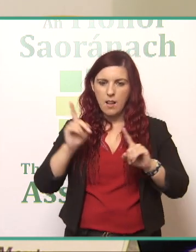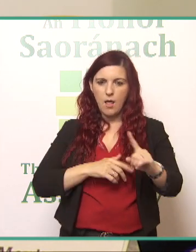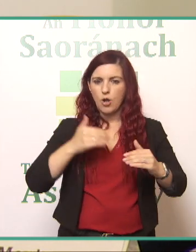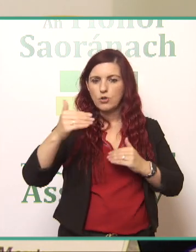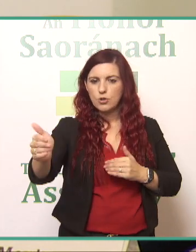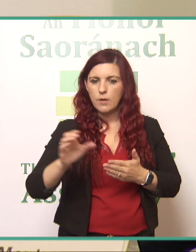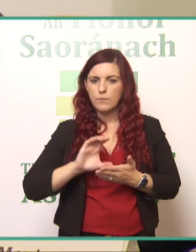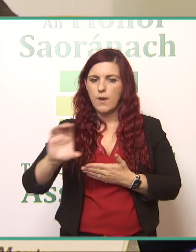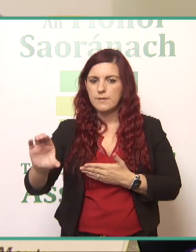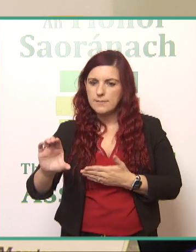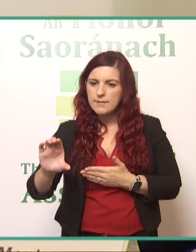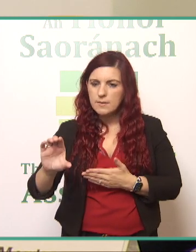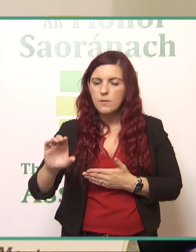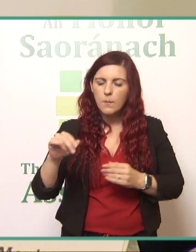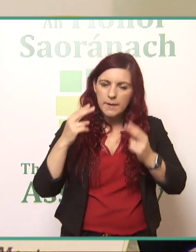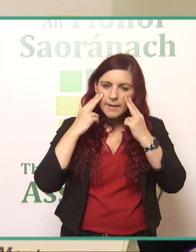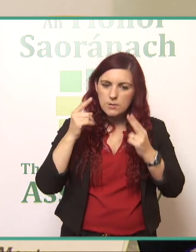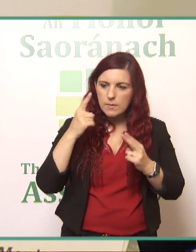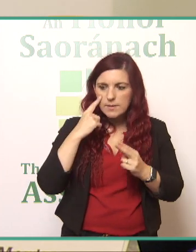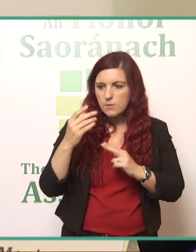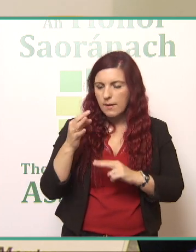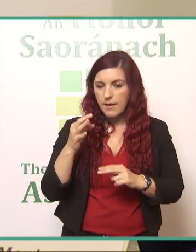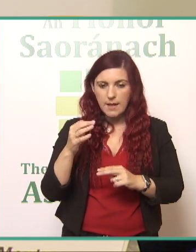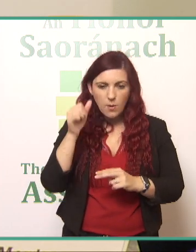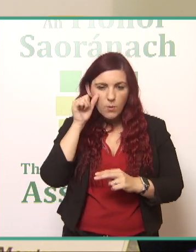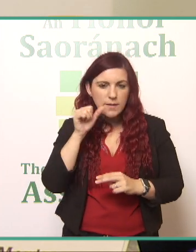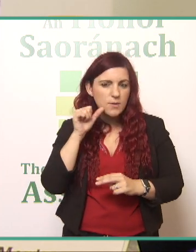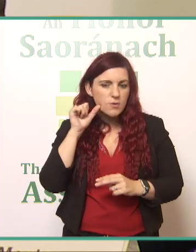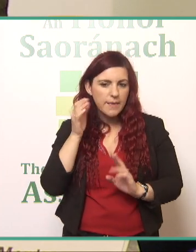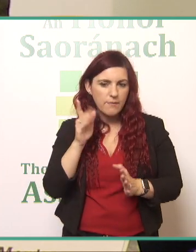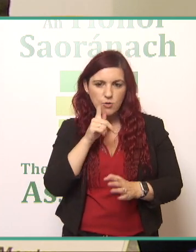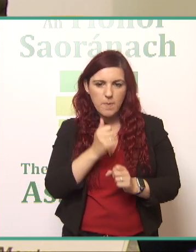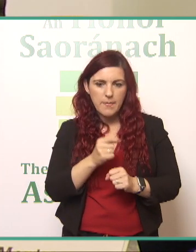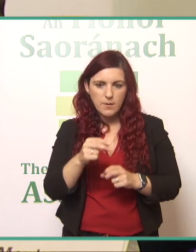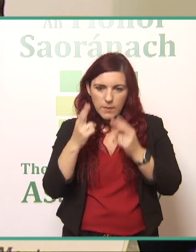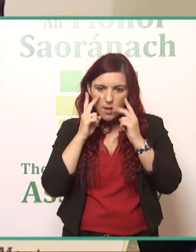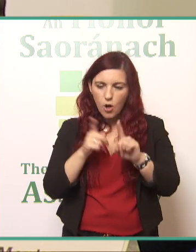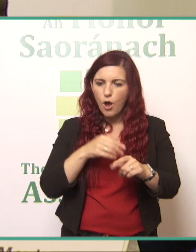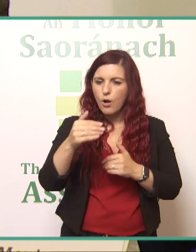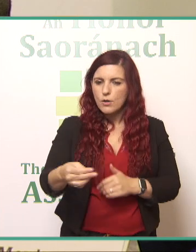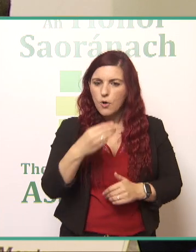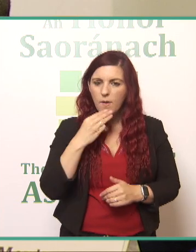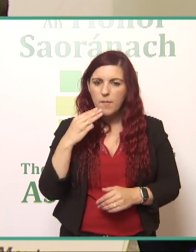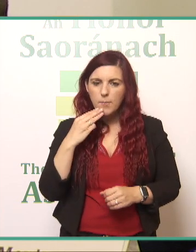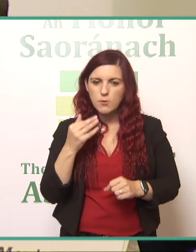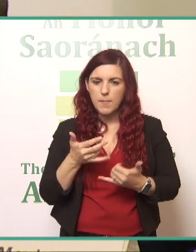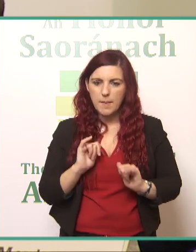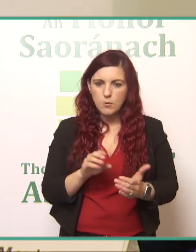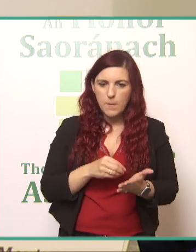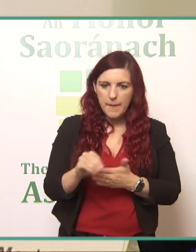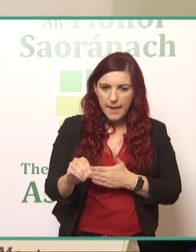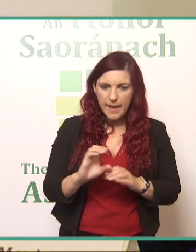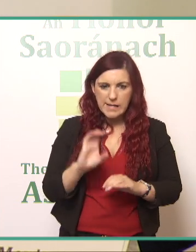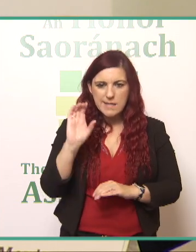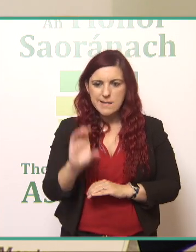long termism that we've seen from the speakers yesterday was really highlighted, that we need longer term commitments to pay and incentivise the provision